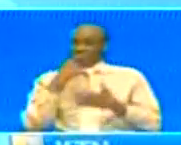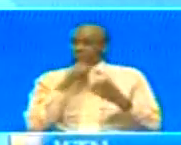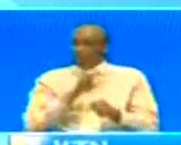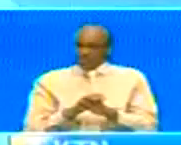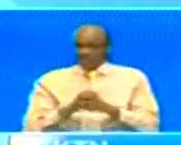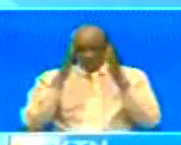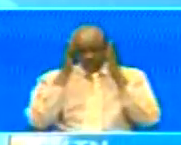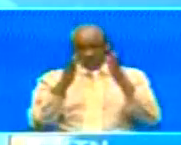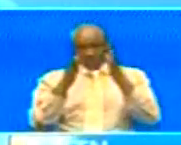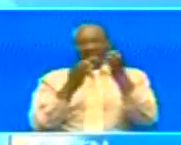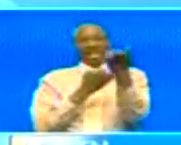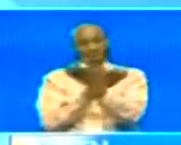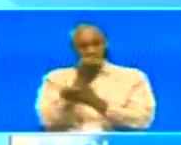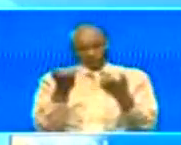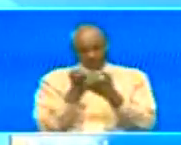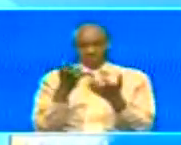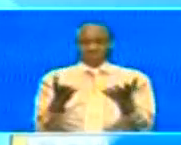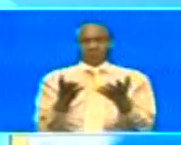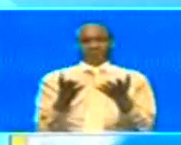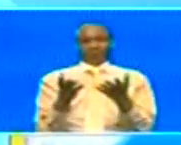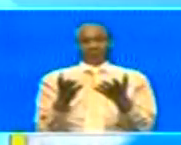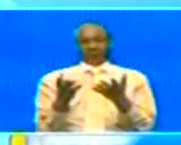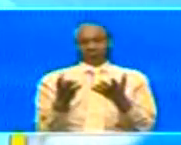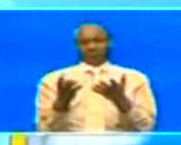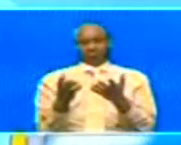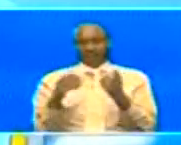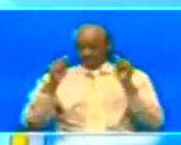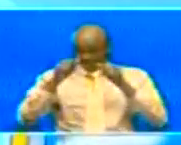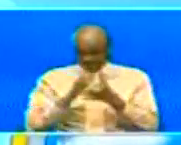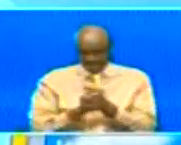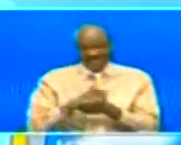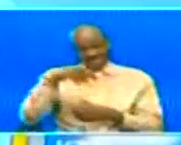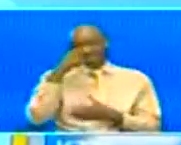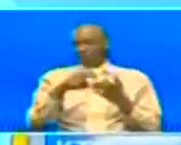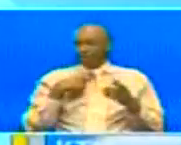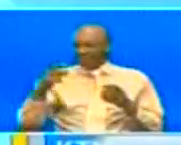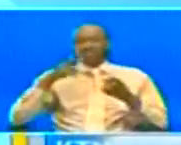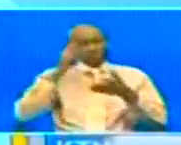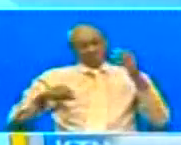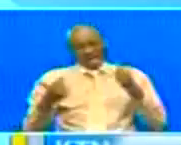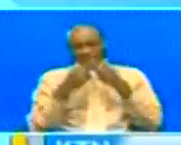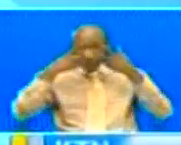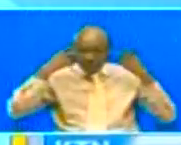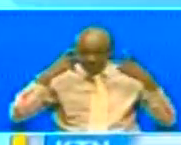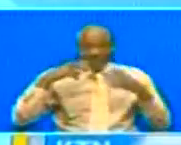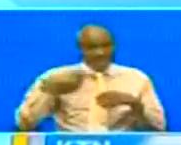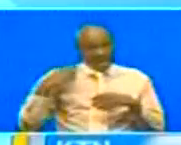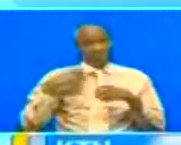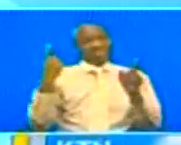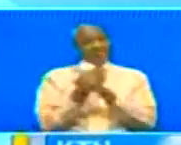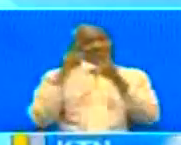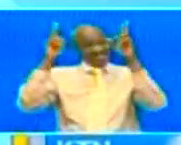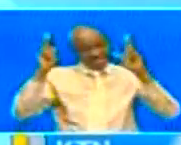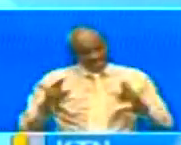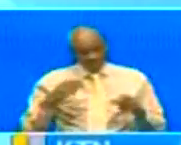called economic diplomacy. But the frequent terror attacks have complicated Kenya's image abroad. So, how do